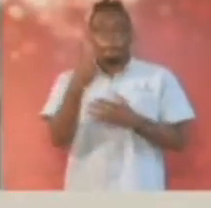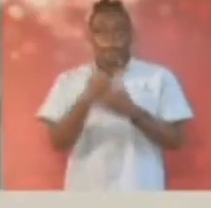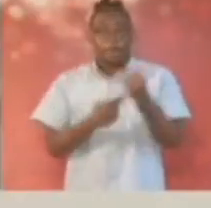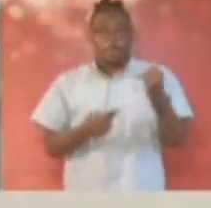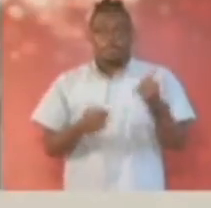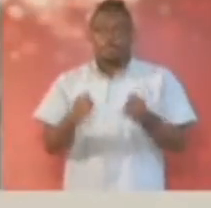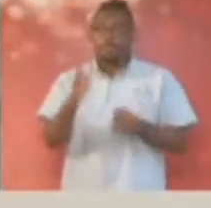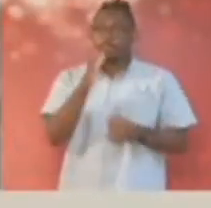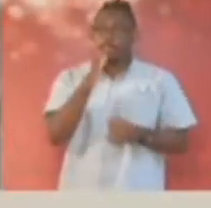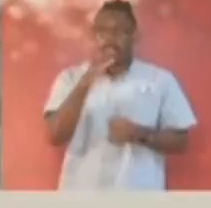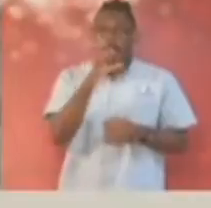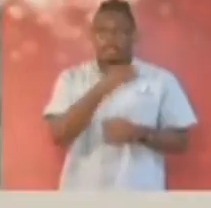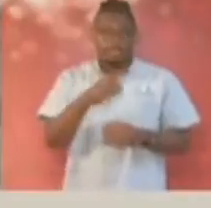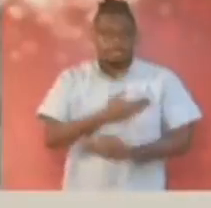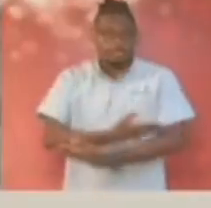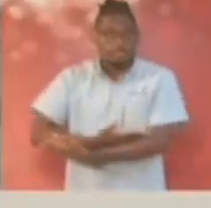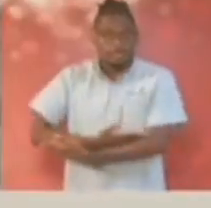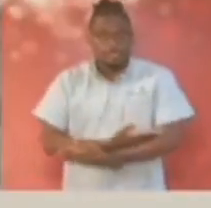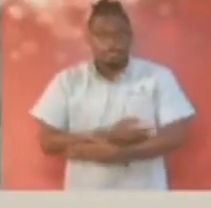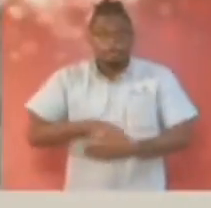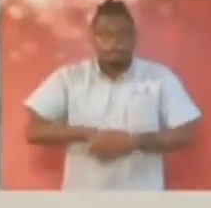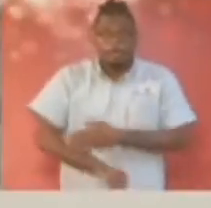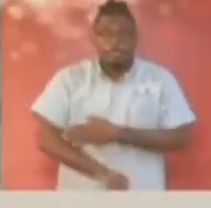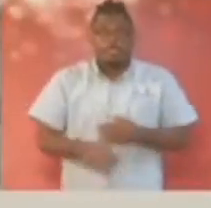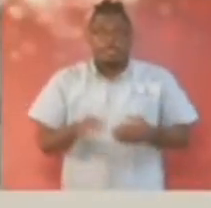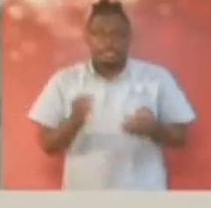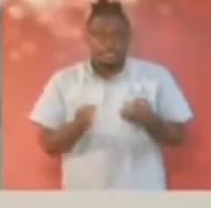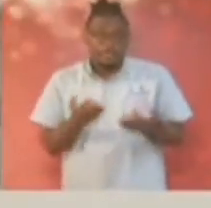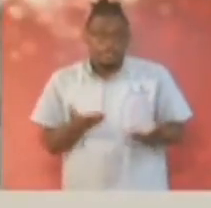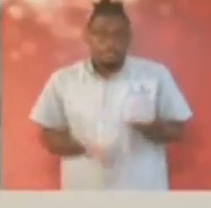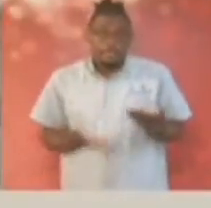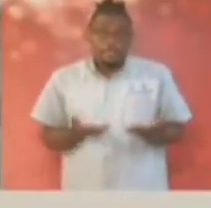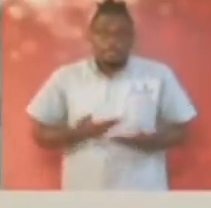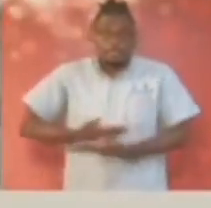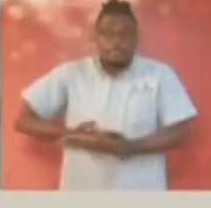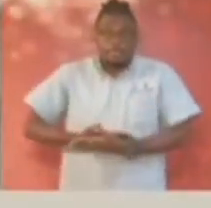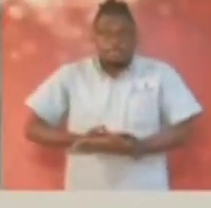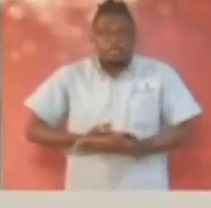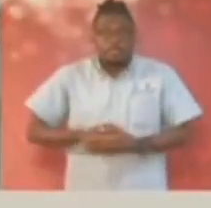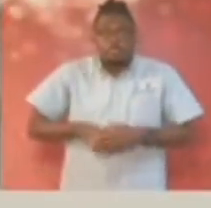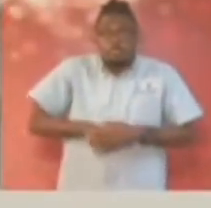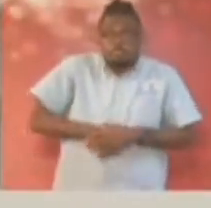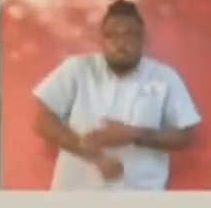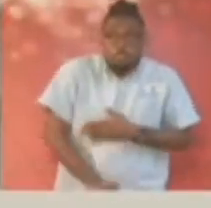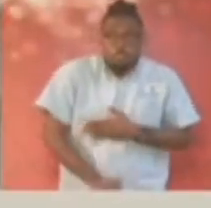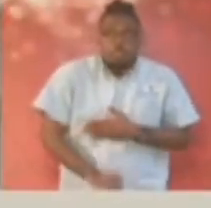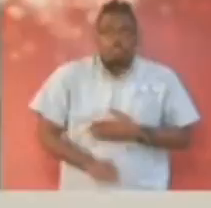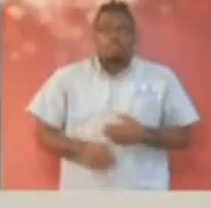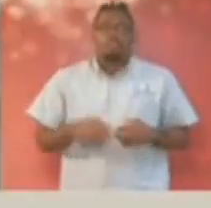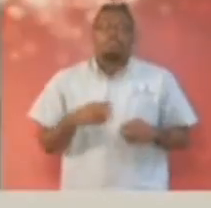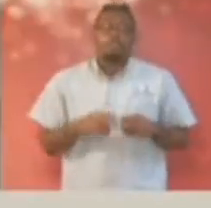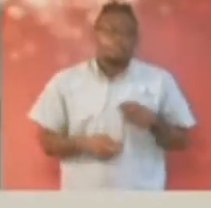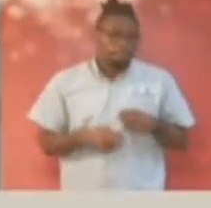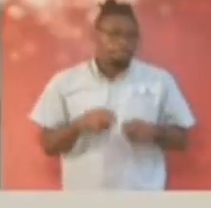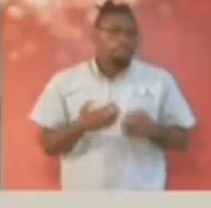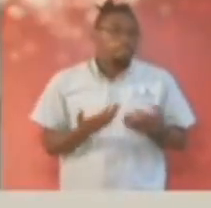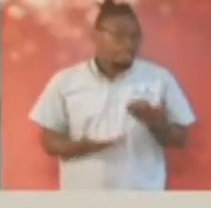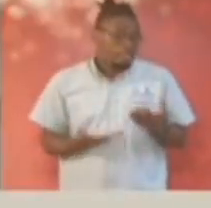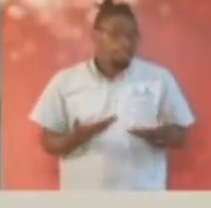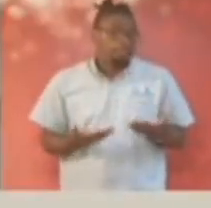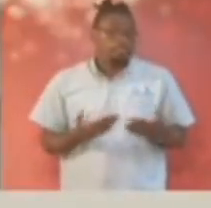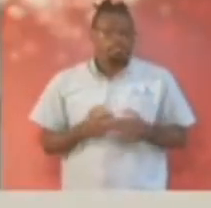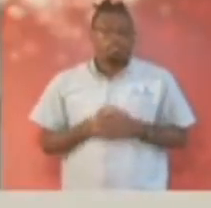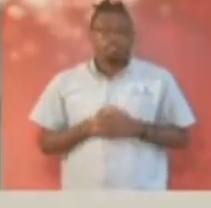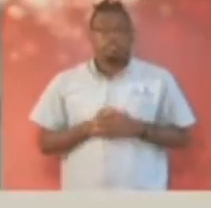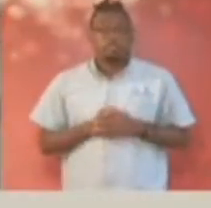And the child may develop birth defects, they have difficulty in labor, and diabetes also